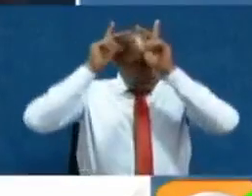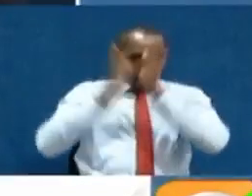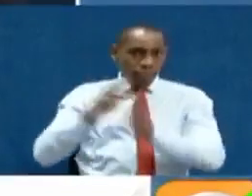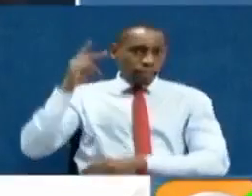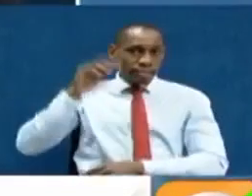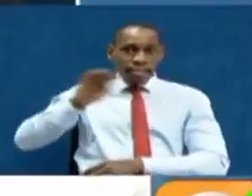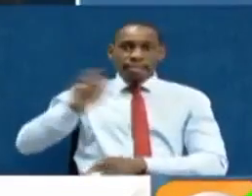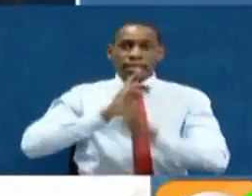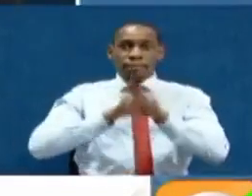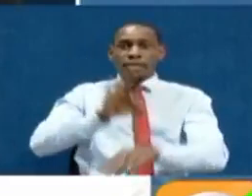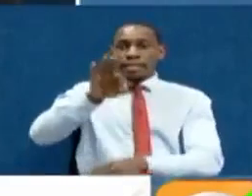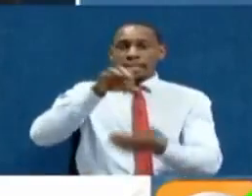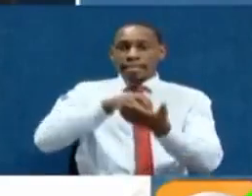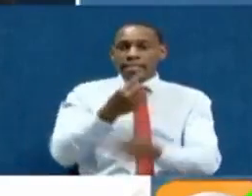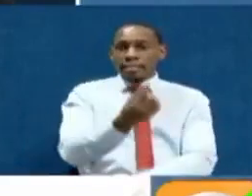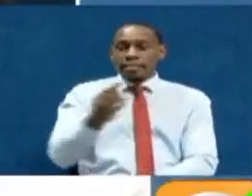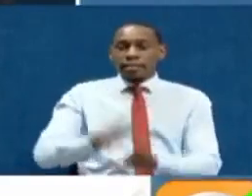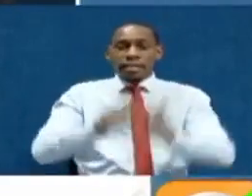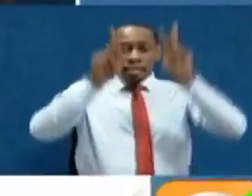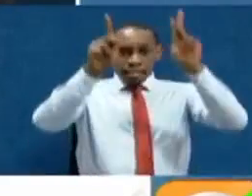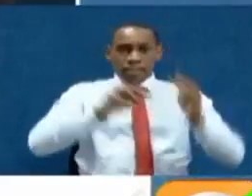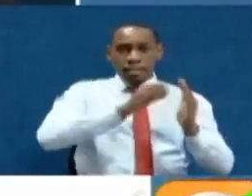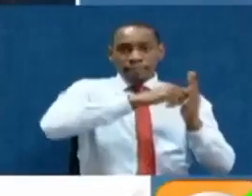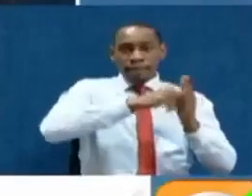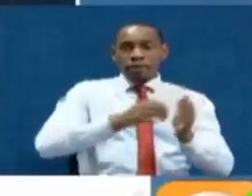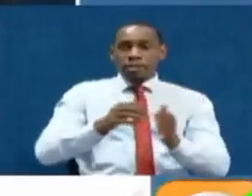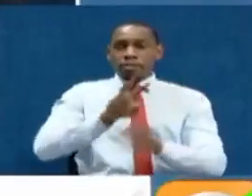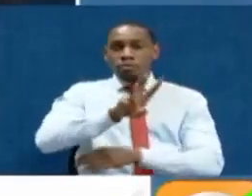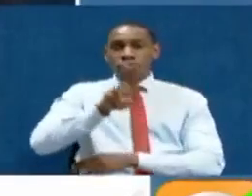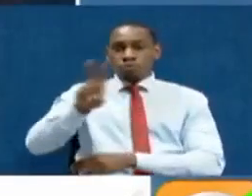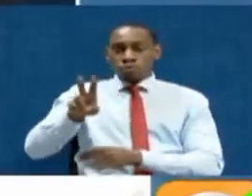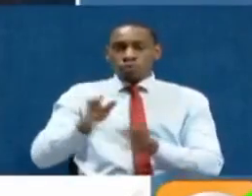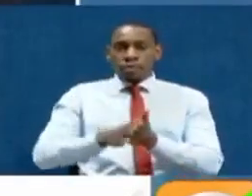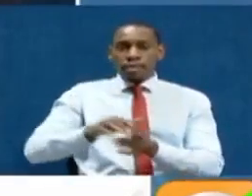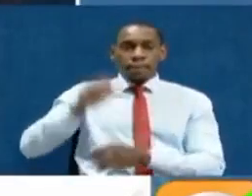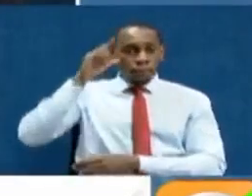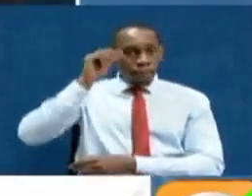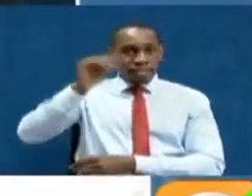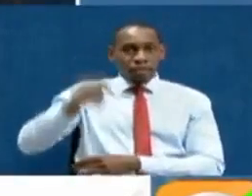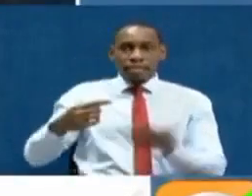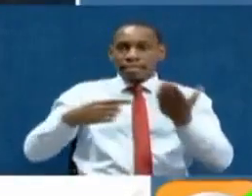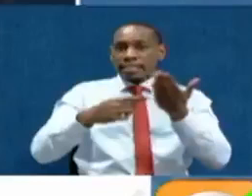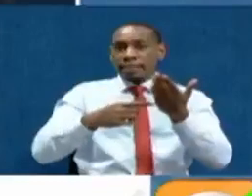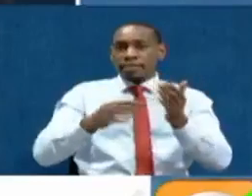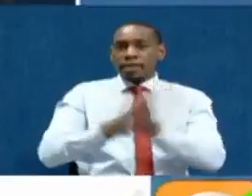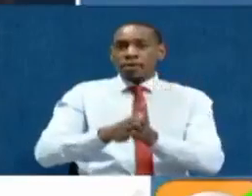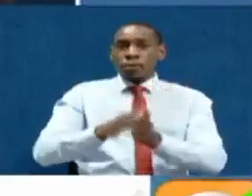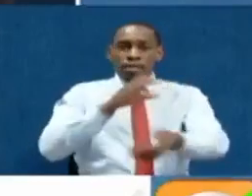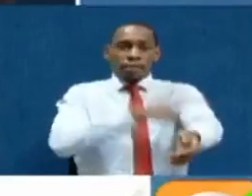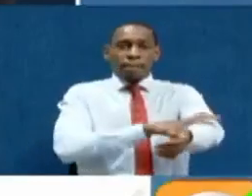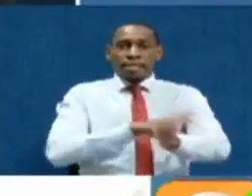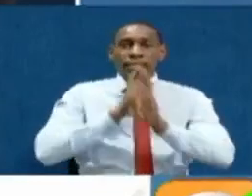Kisii counties recording 3 cases each, Kisumu and Makueni 2 cases each, while the counties of Mombasa, Taita Taveta and